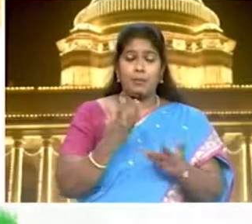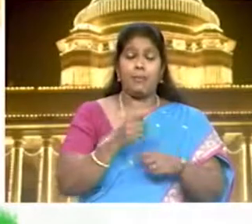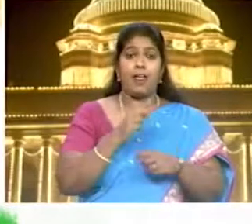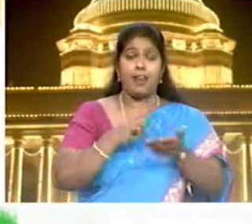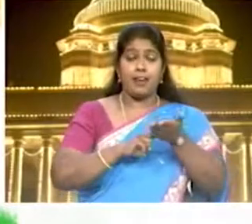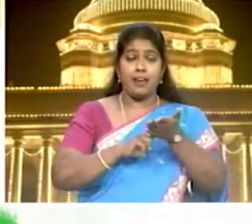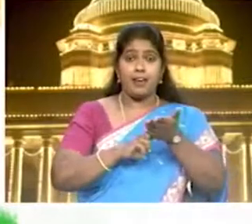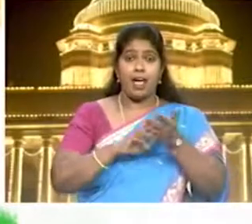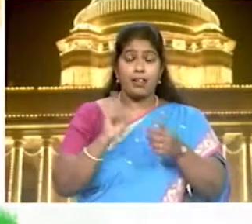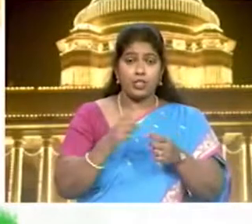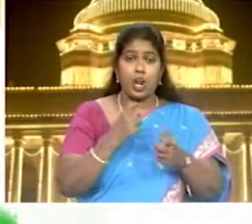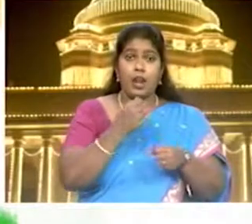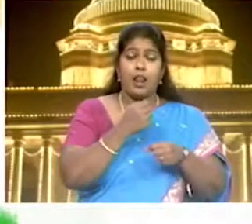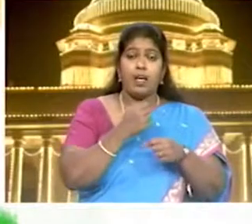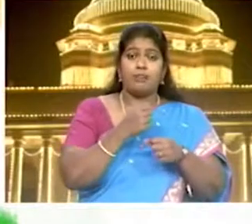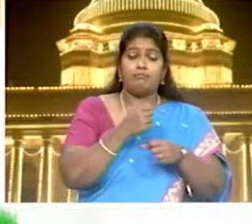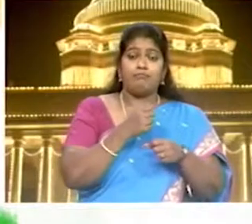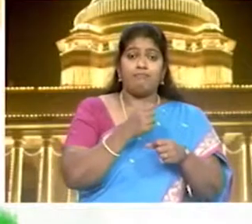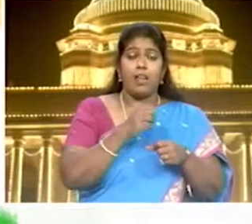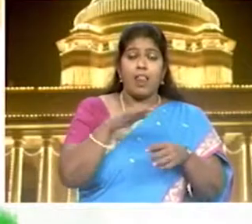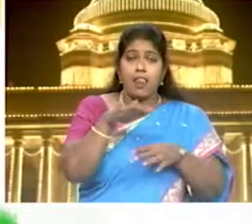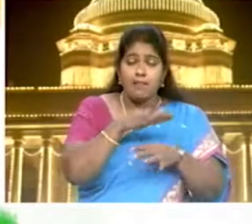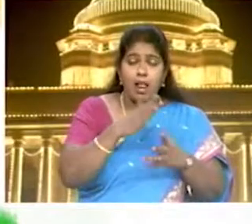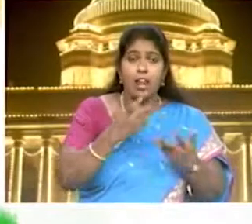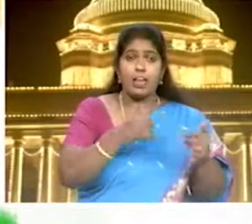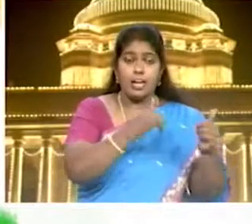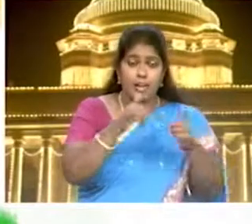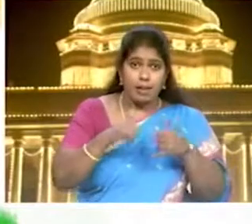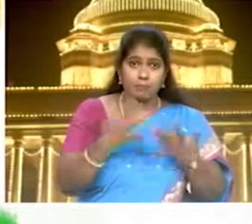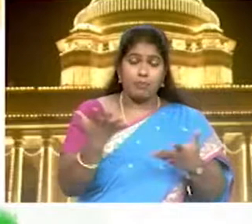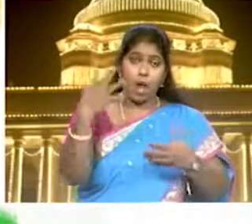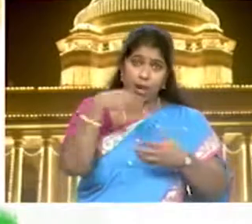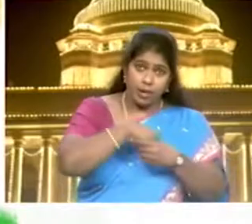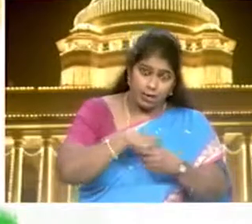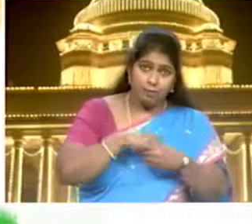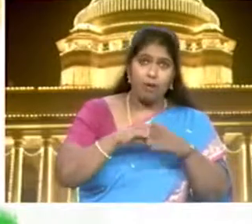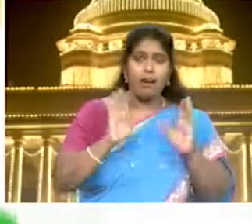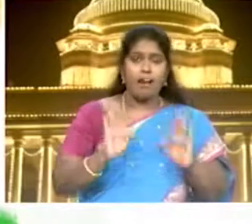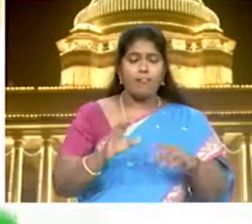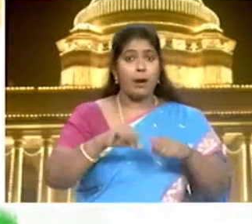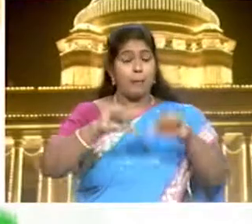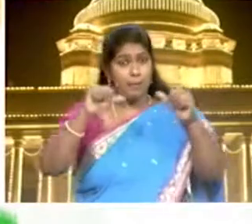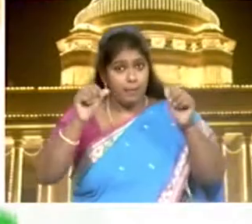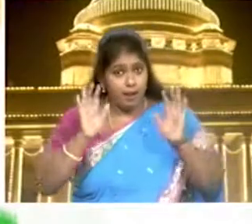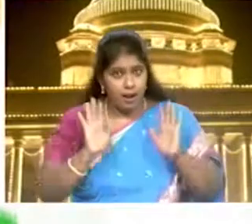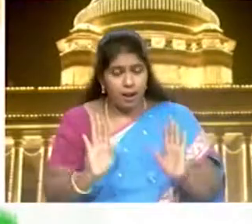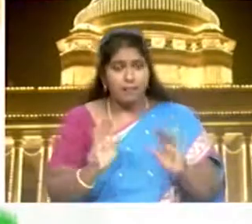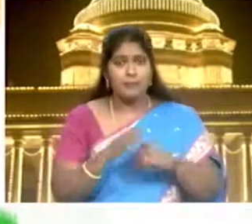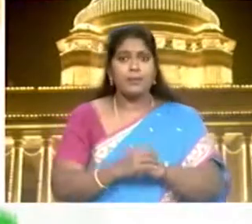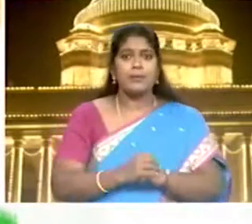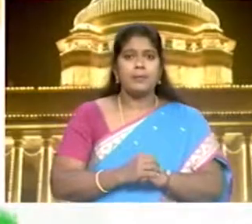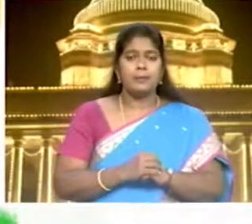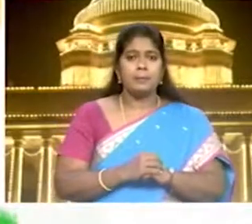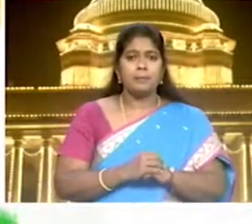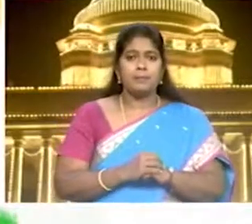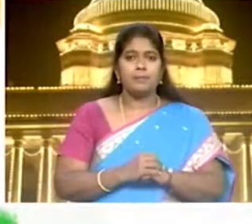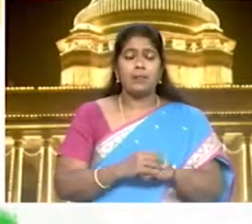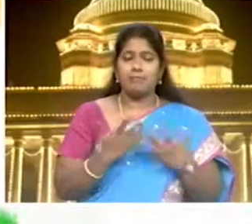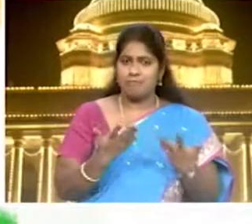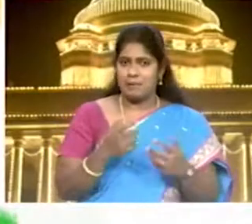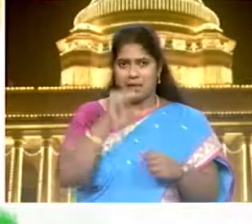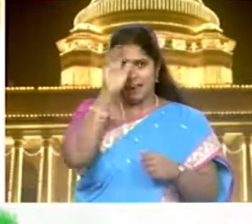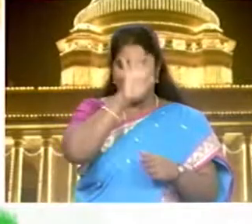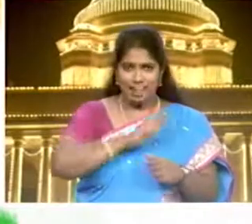country in the recent held Commonwealth Games. Of course, India's sportspersons have been making the